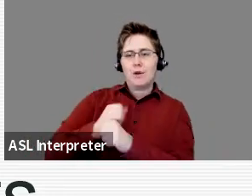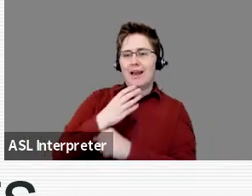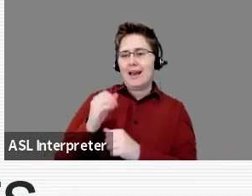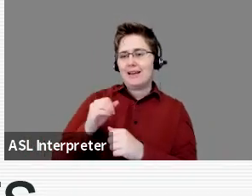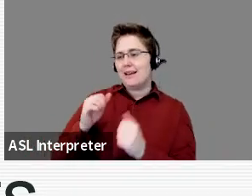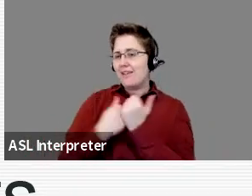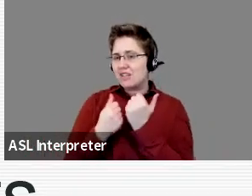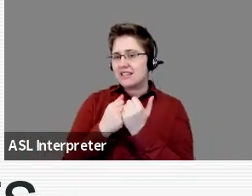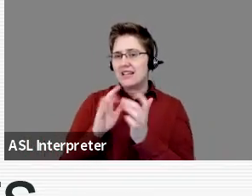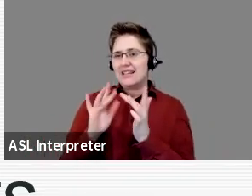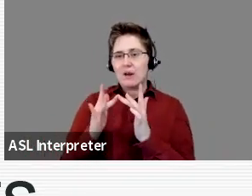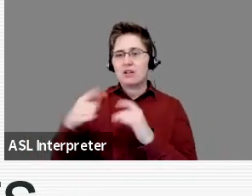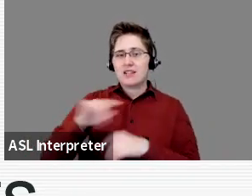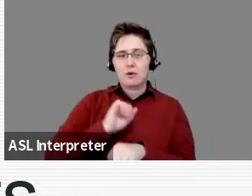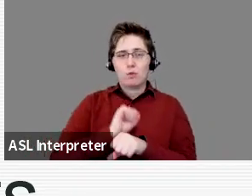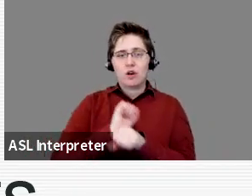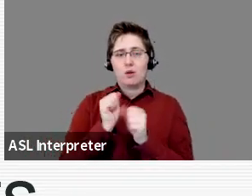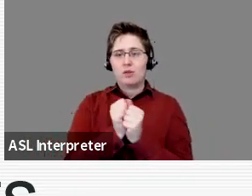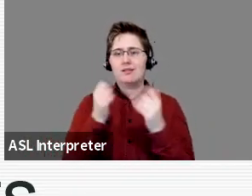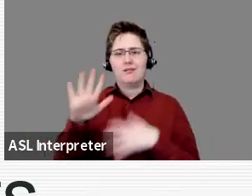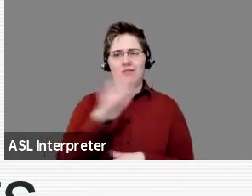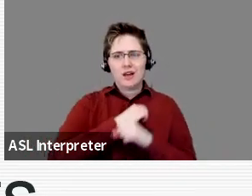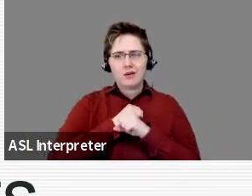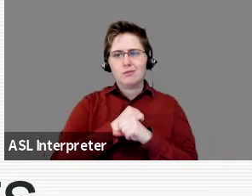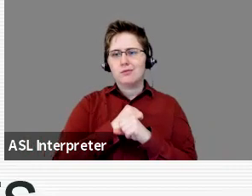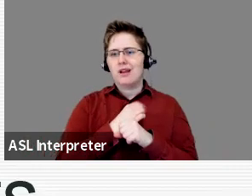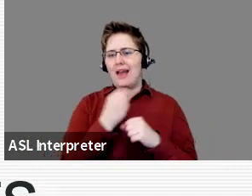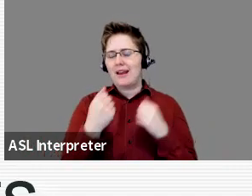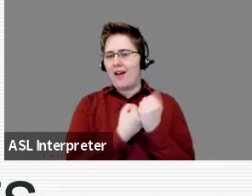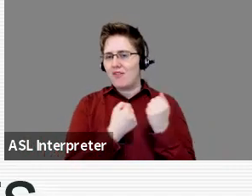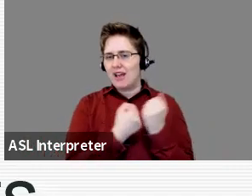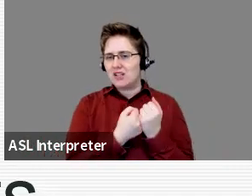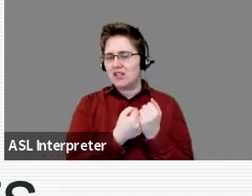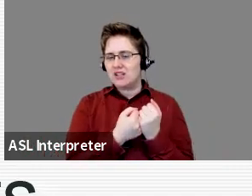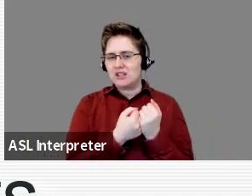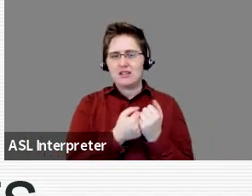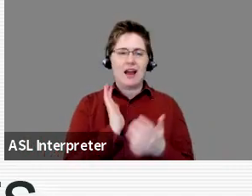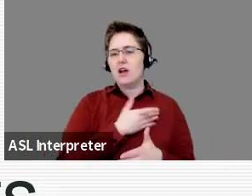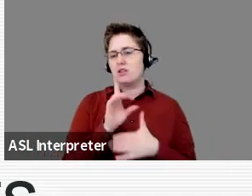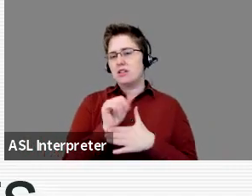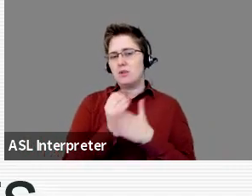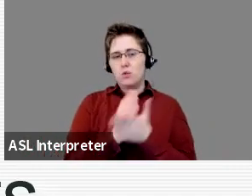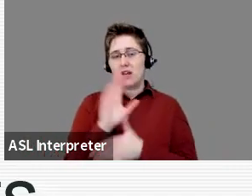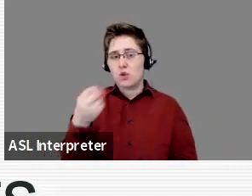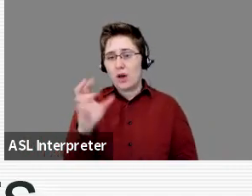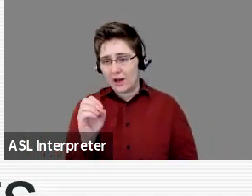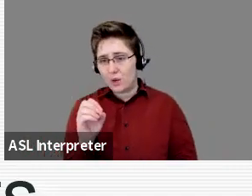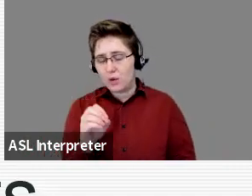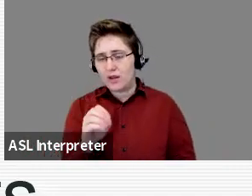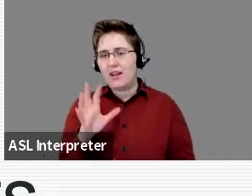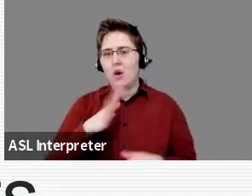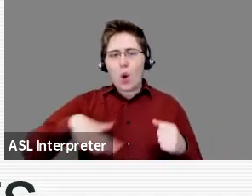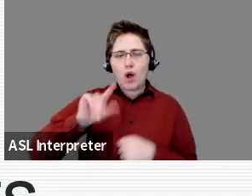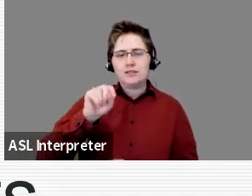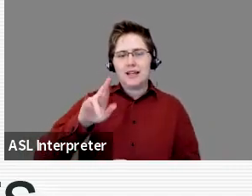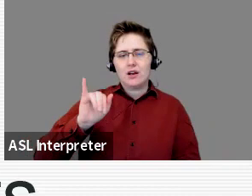networks have been working with a lot of their protection and advocacy, ours would be Disability Rights Ohio, in all of the territories, in